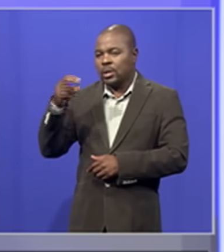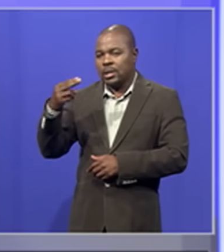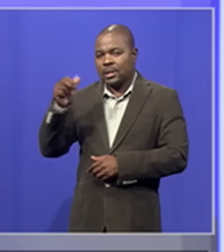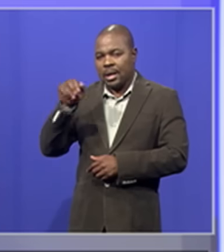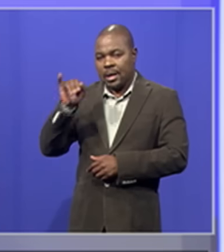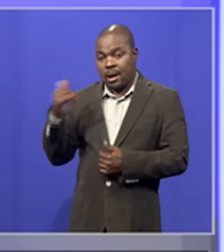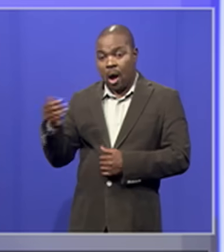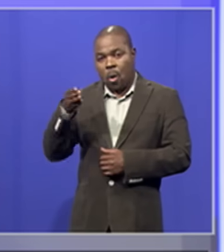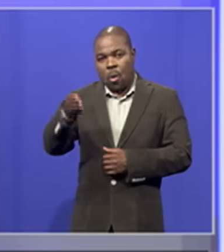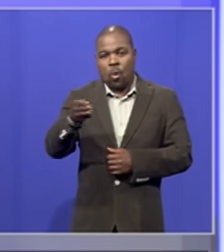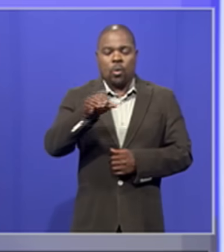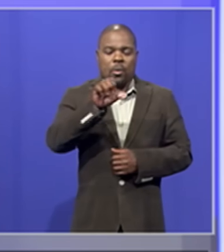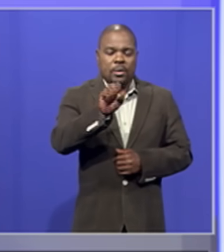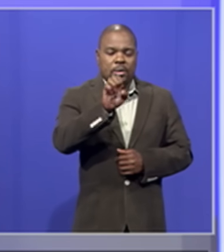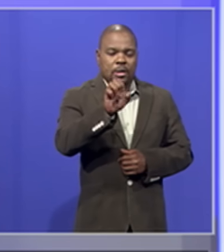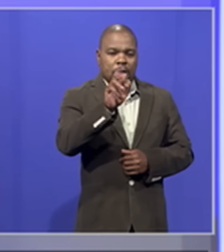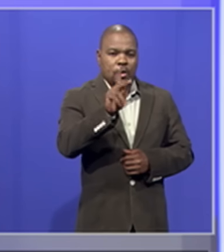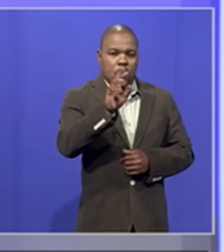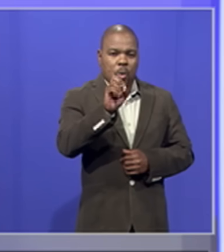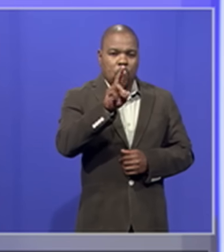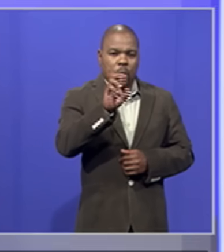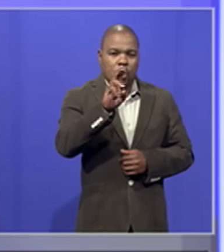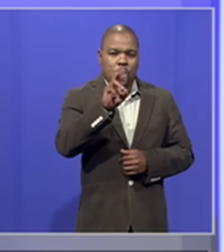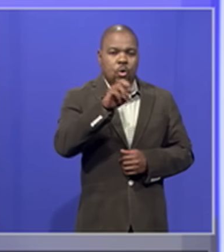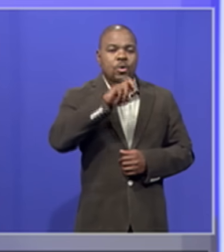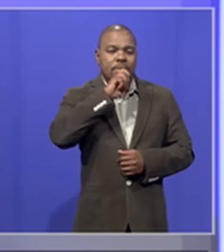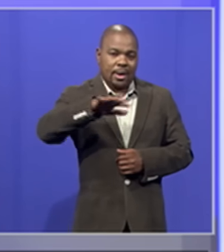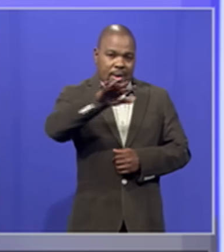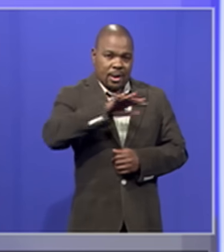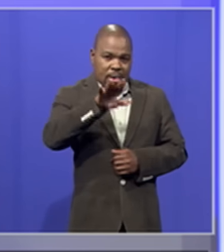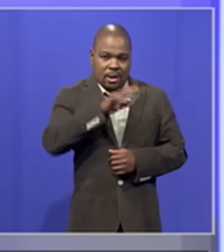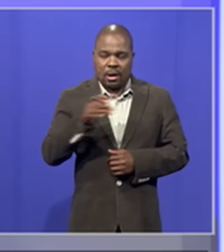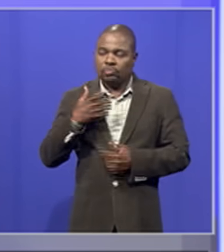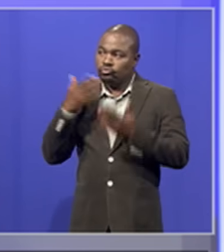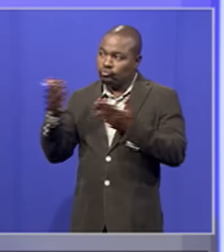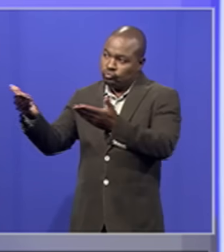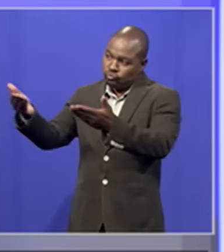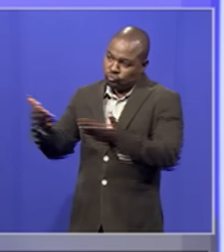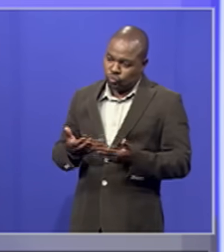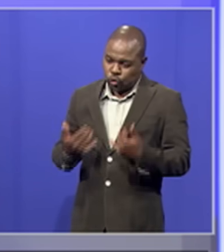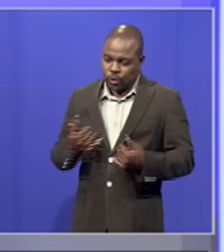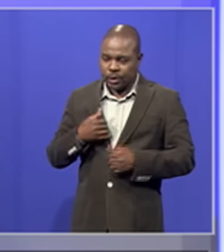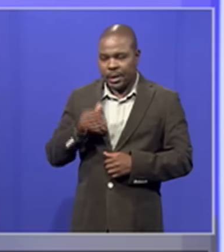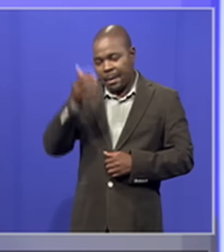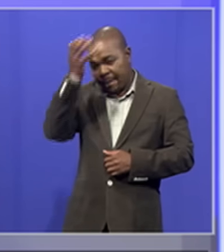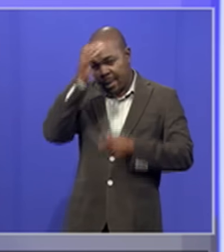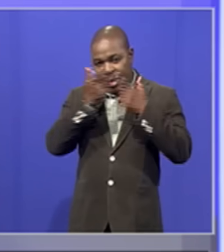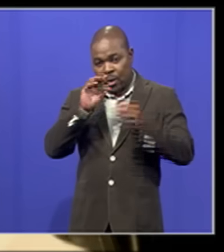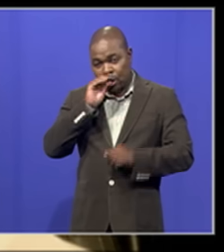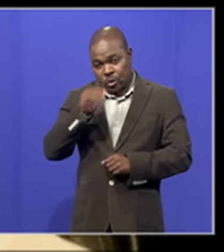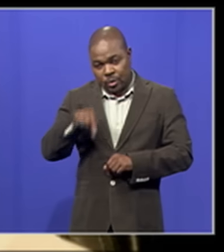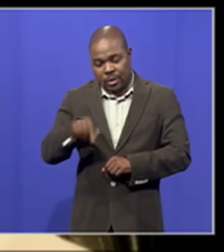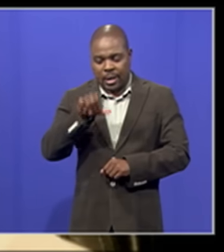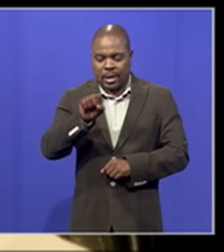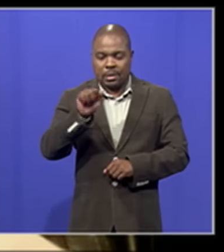go kwatše tša moragorago gabjale. Bagashai re a lamogela ditabeng tša rena tša sepedi mo go SABC 2.